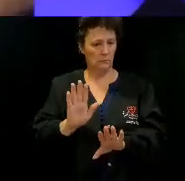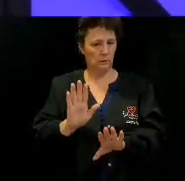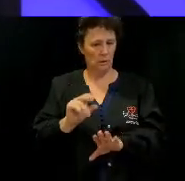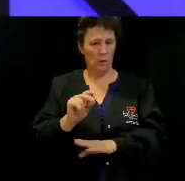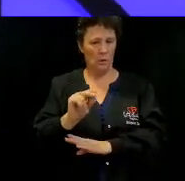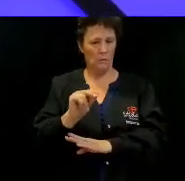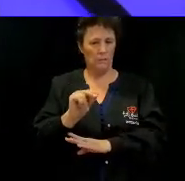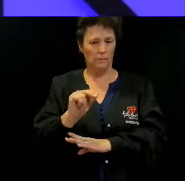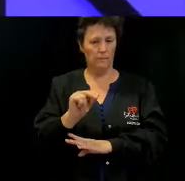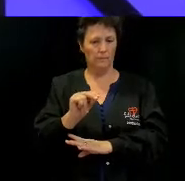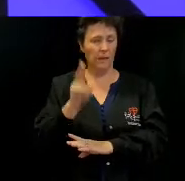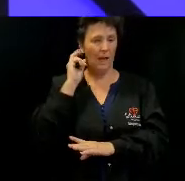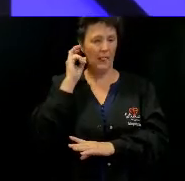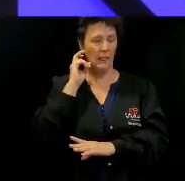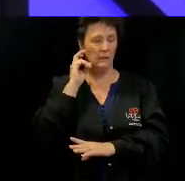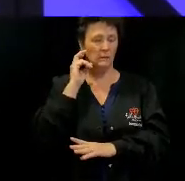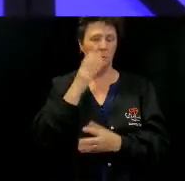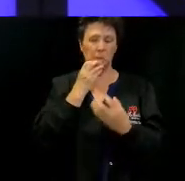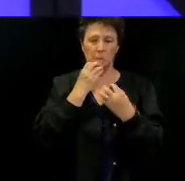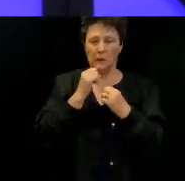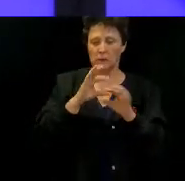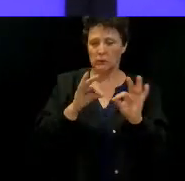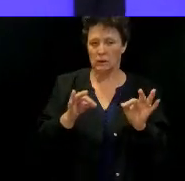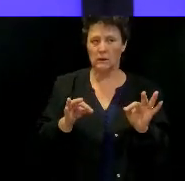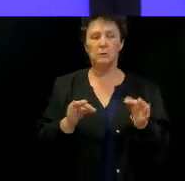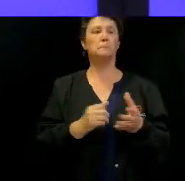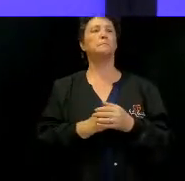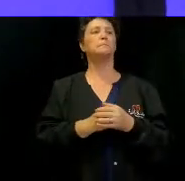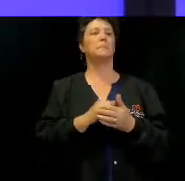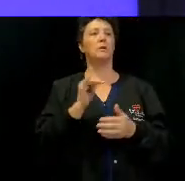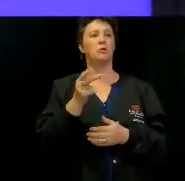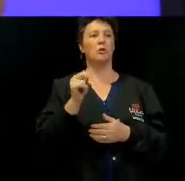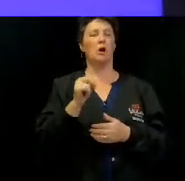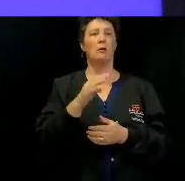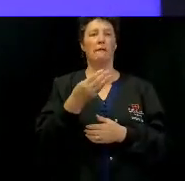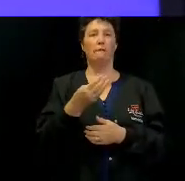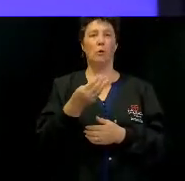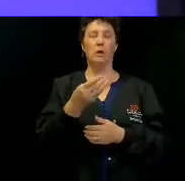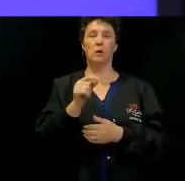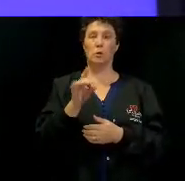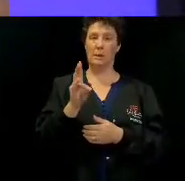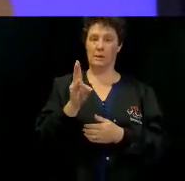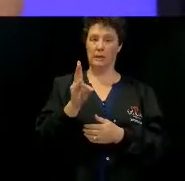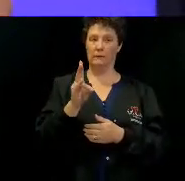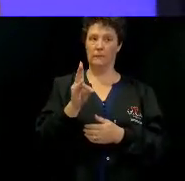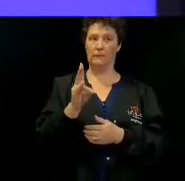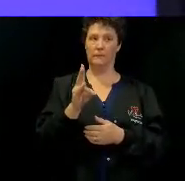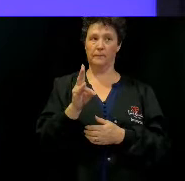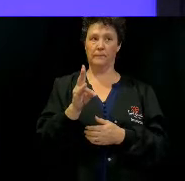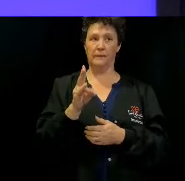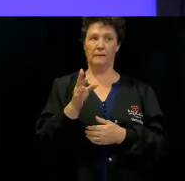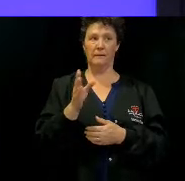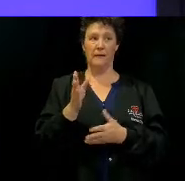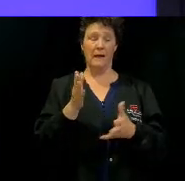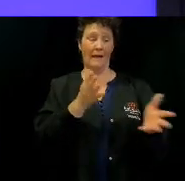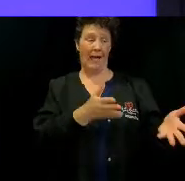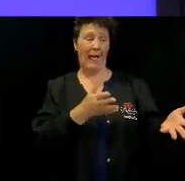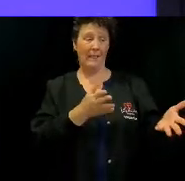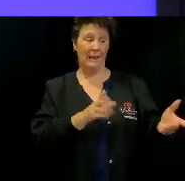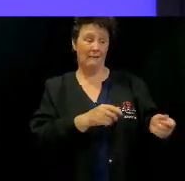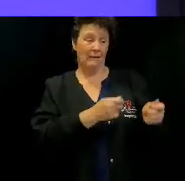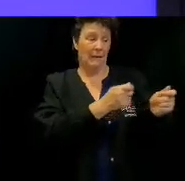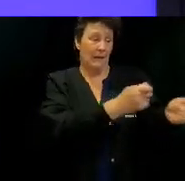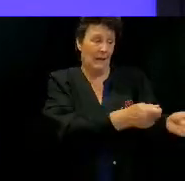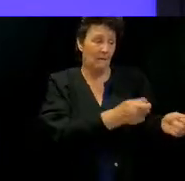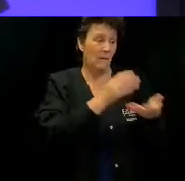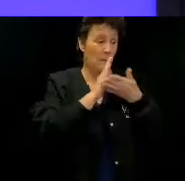Amen. Listen to this in the Passion. I love this. This is John 14:27 in the Passion. I leave the gift of peace with you,